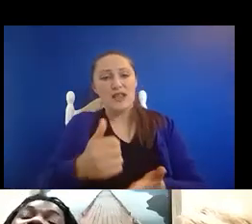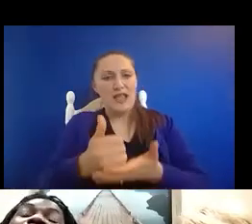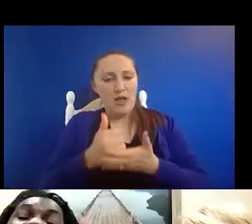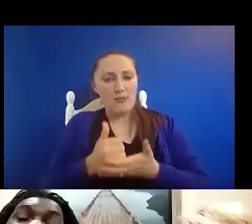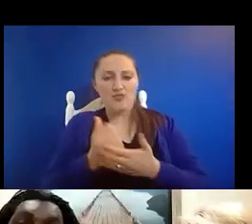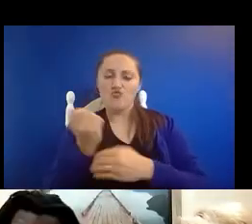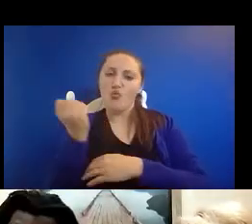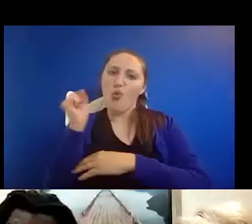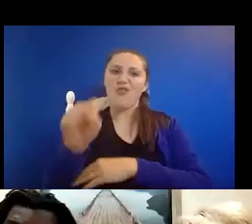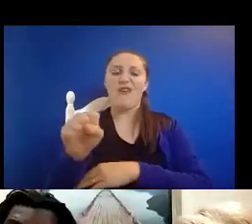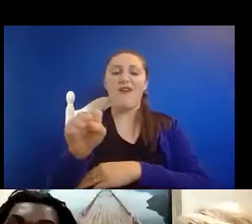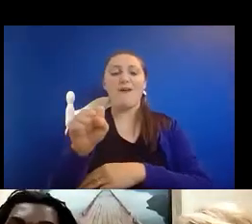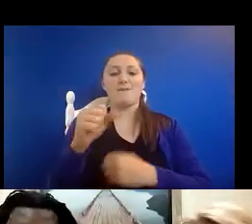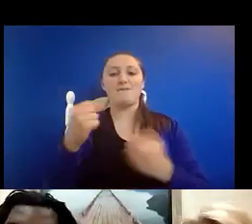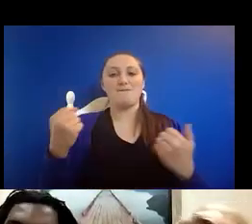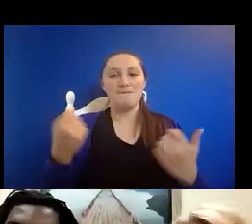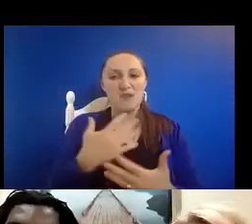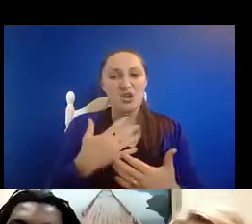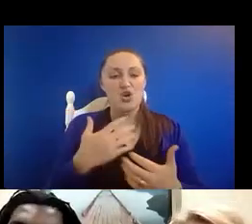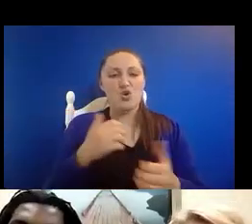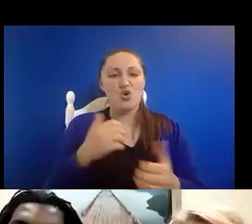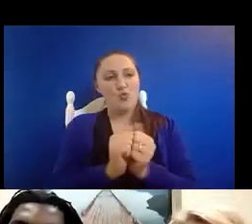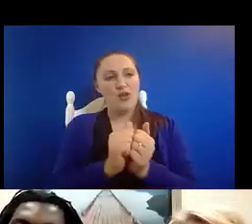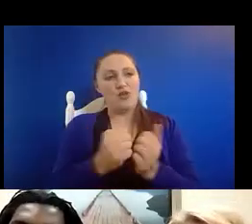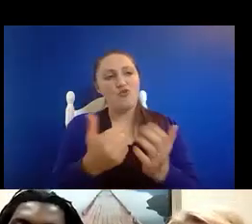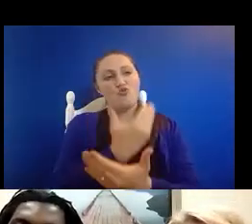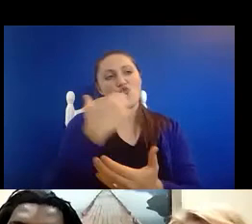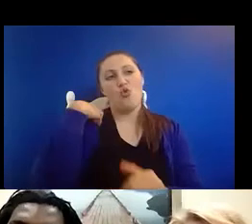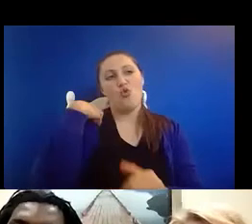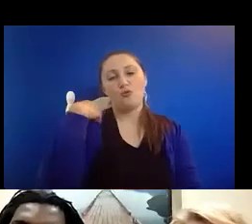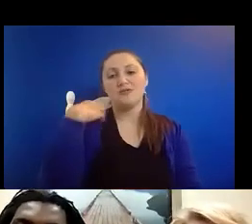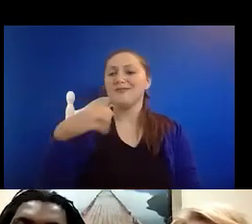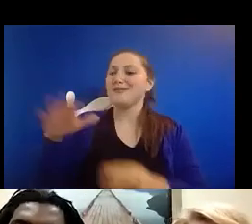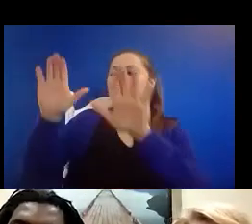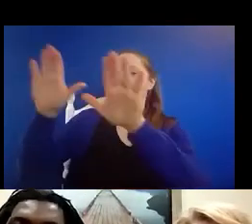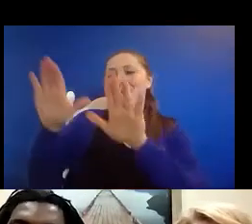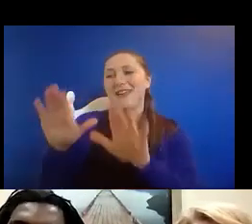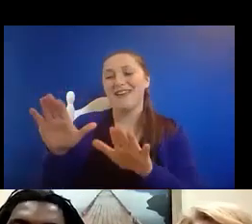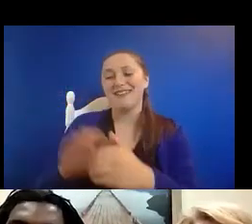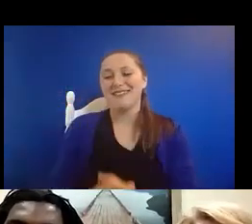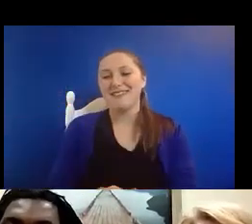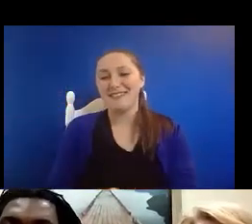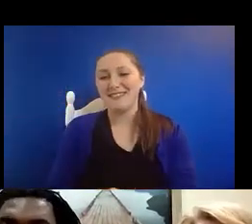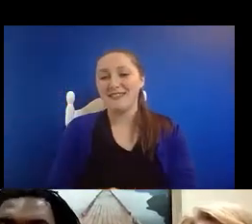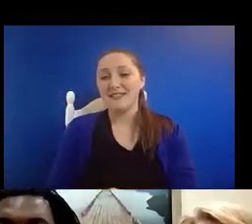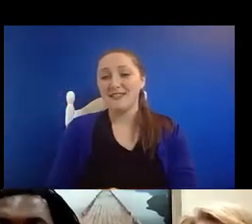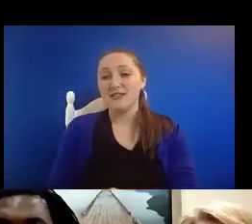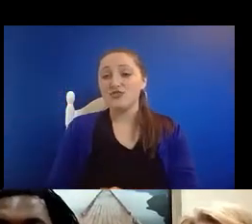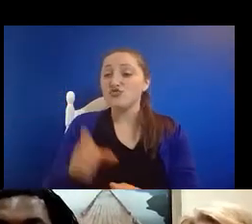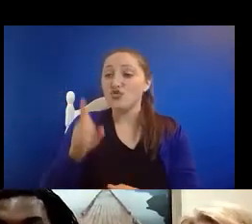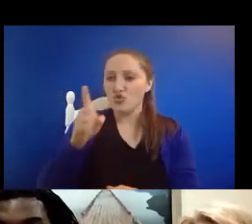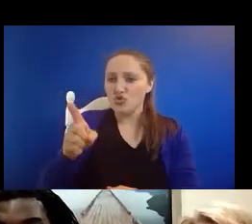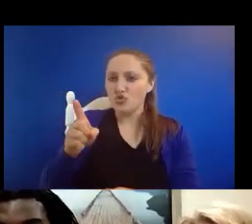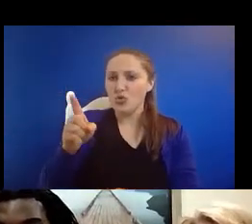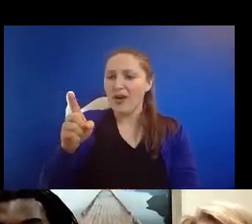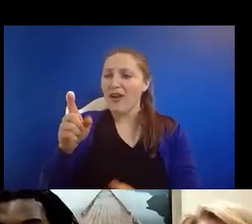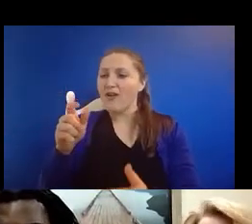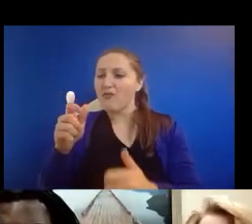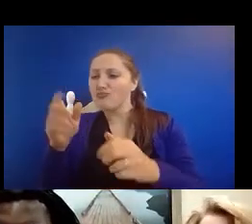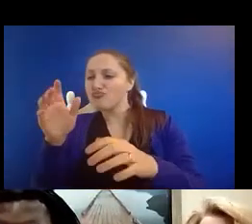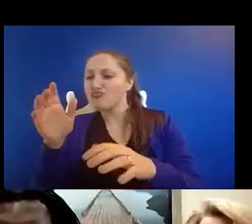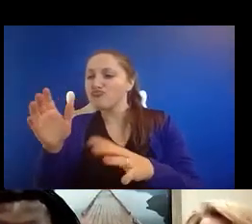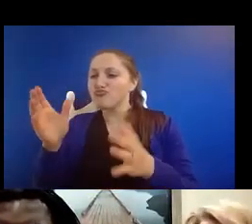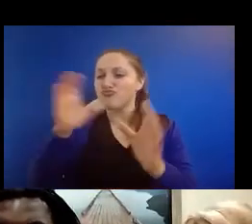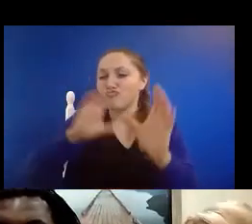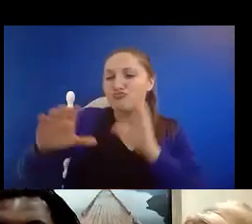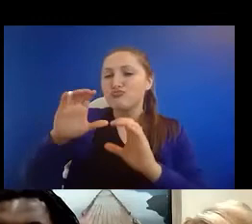the new coach. That's just great. So not only did you explore career options, but you were